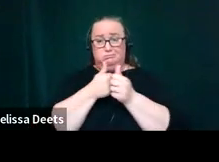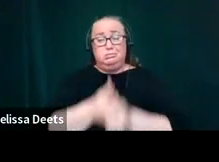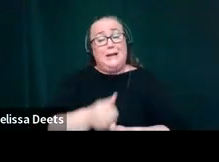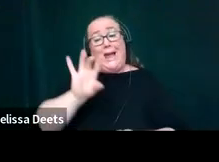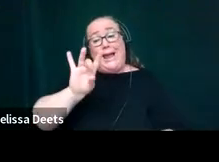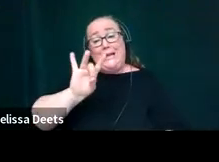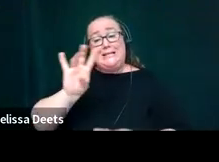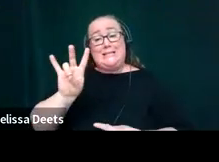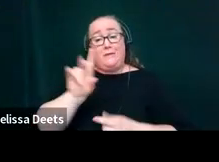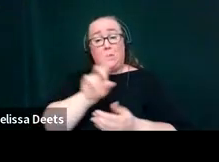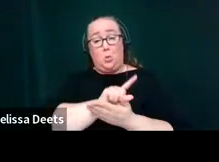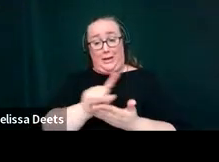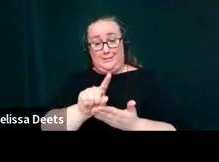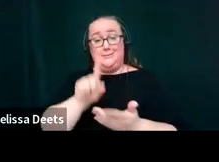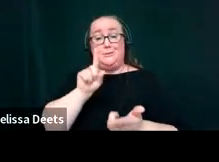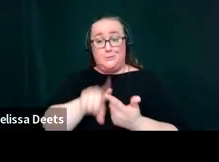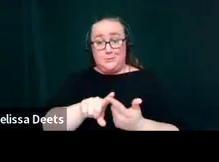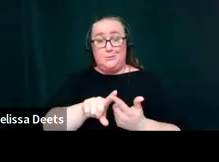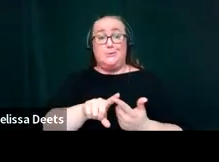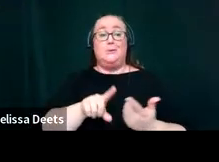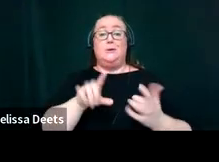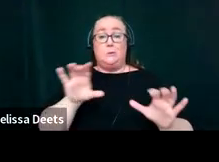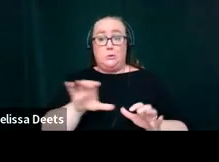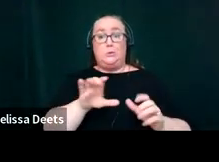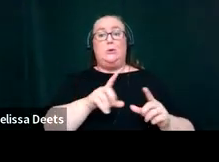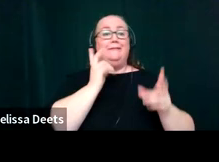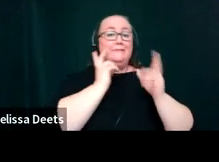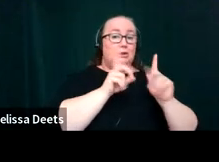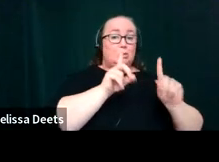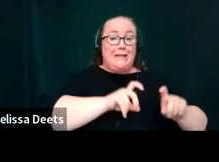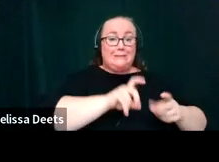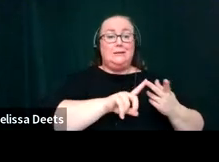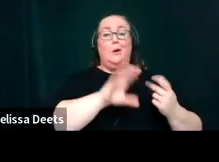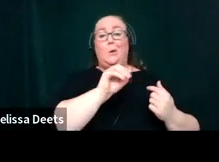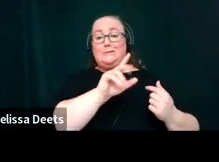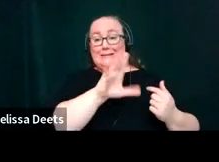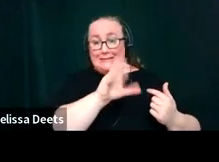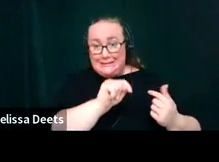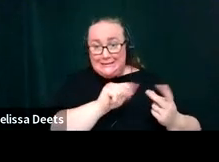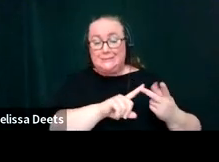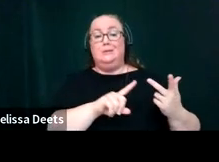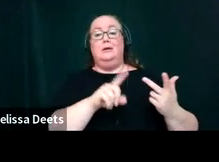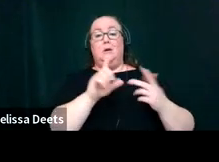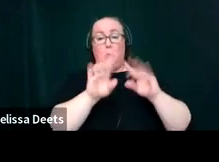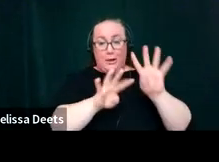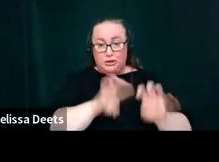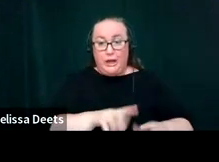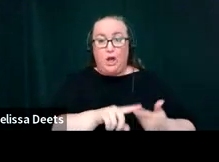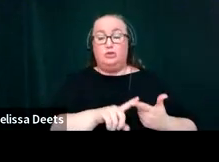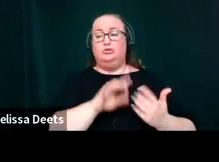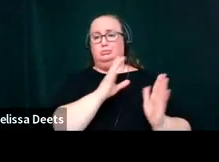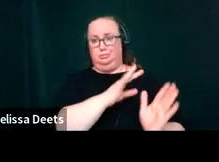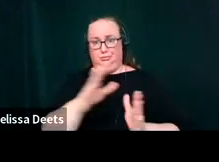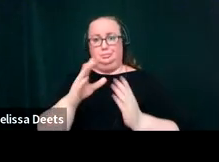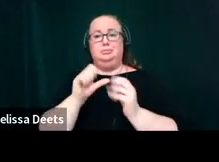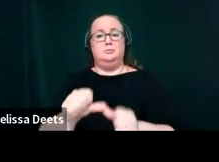weeks with these visual fields, the OCTs, the quality of life questionnaires, and so forth. And our eventual goal